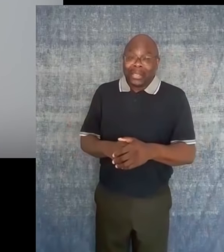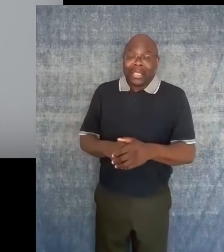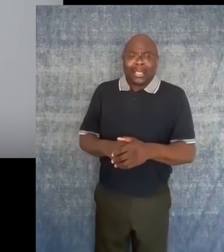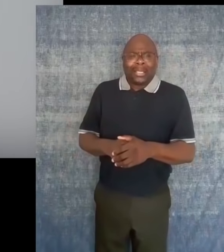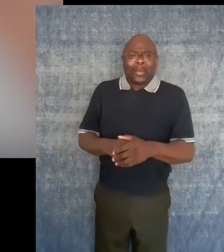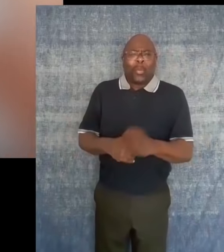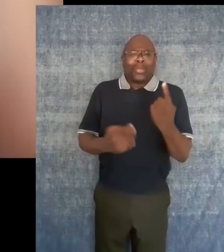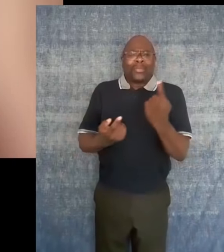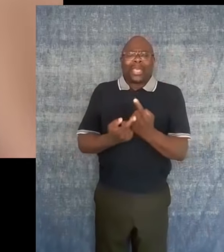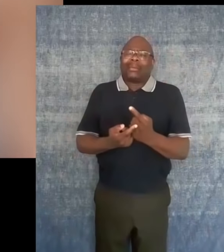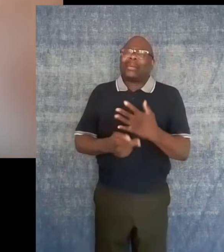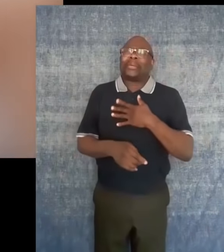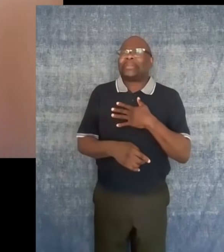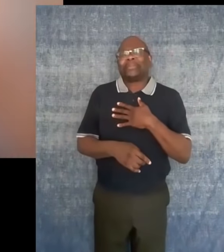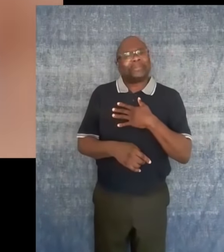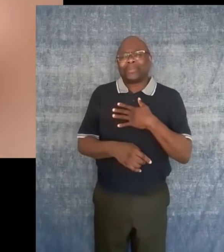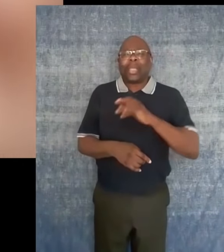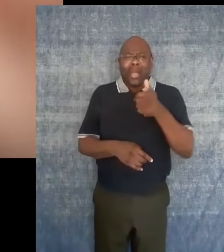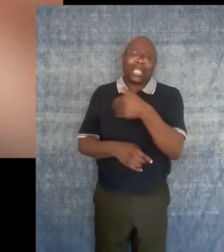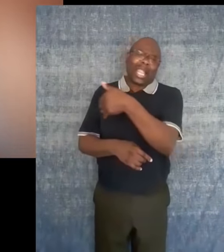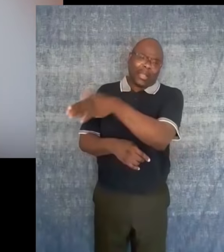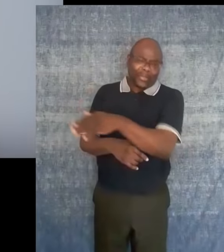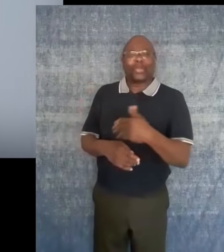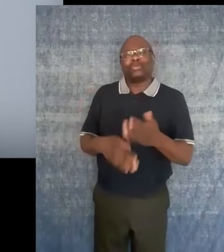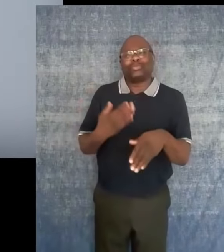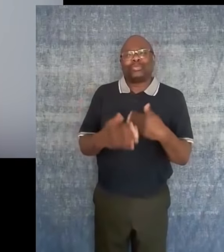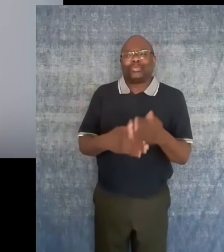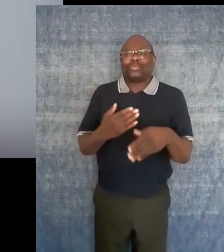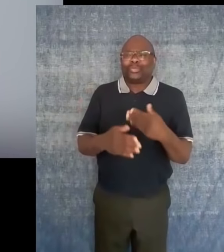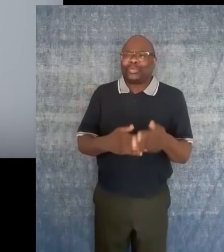what was incredible was that after he left,